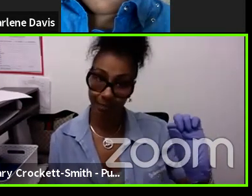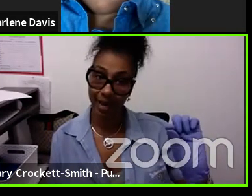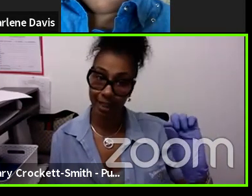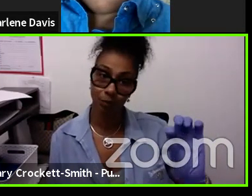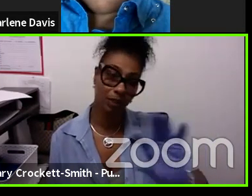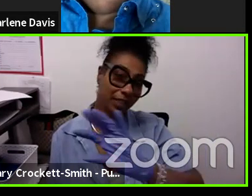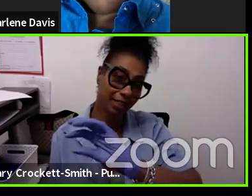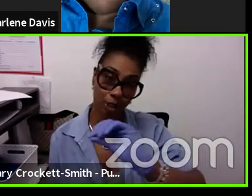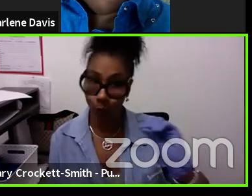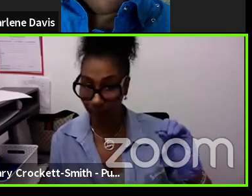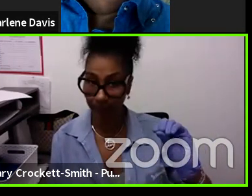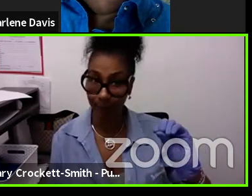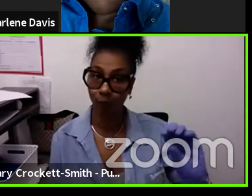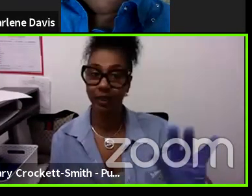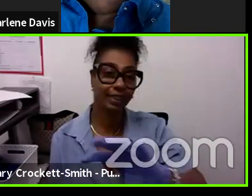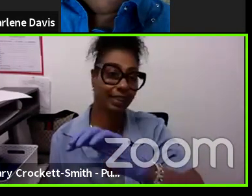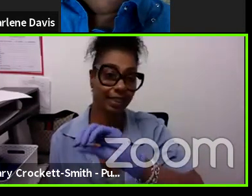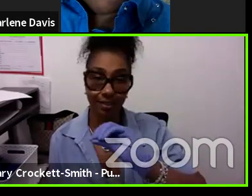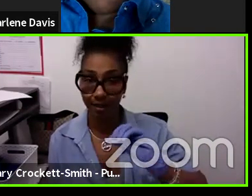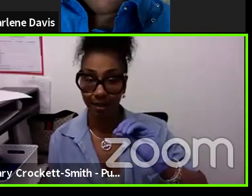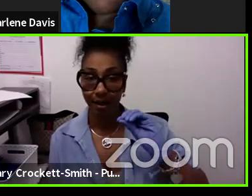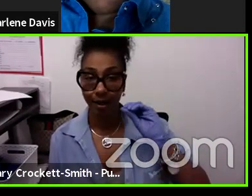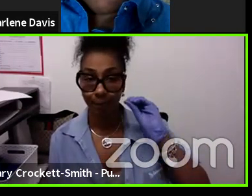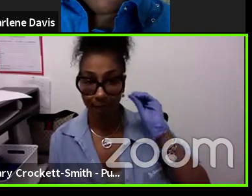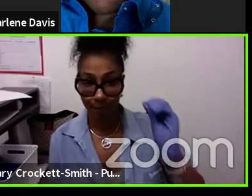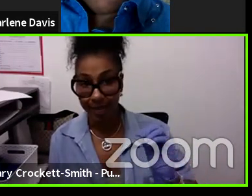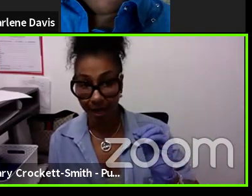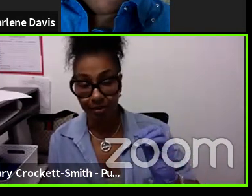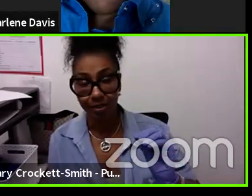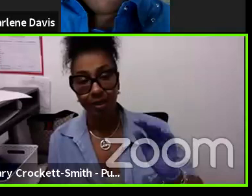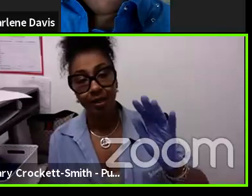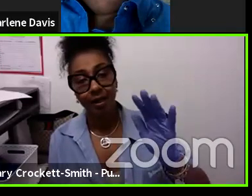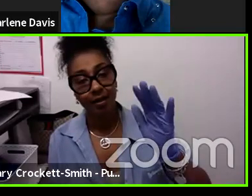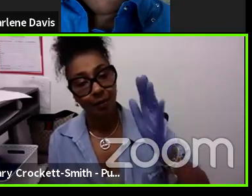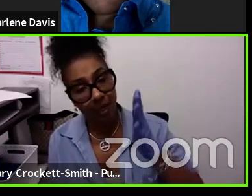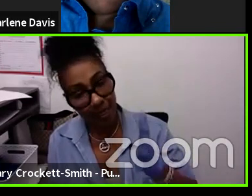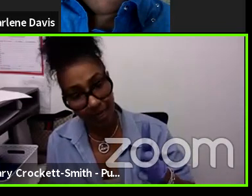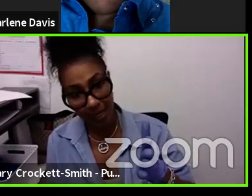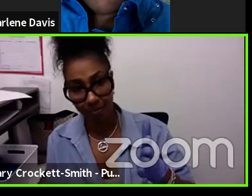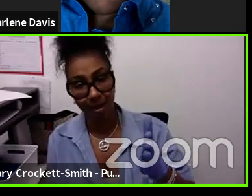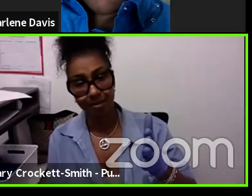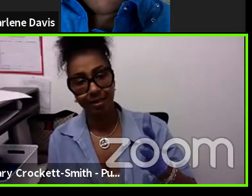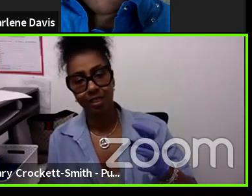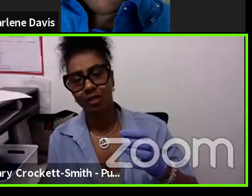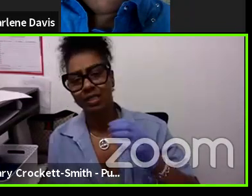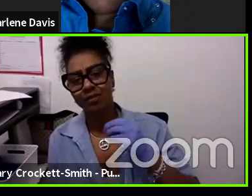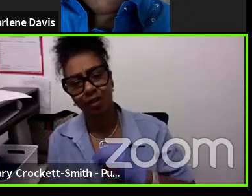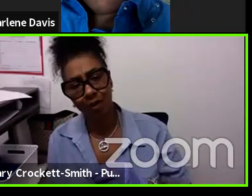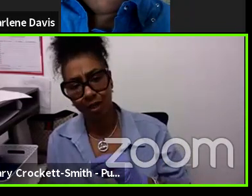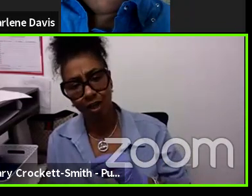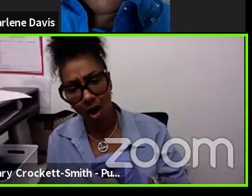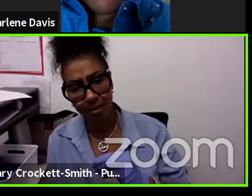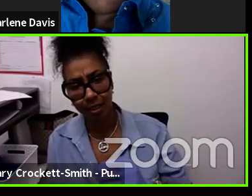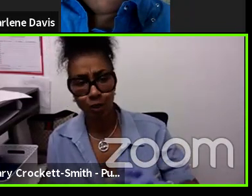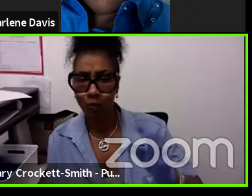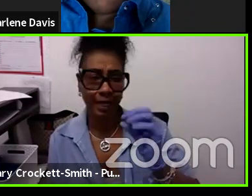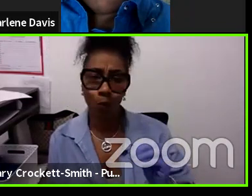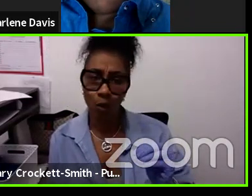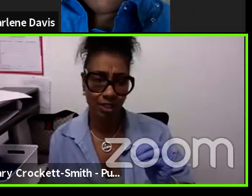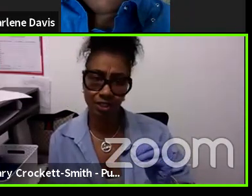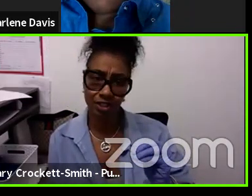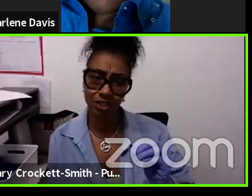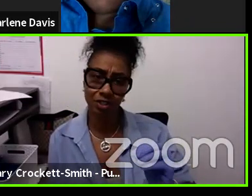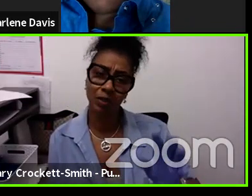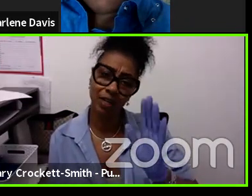couldn't get to masks, we couldn't get to toilet paper, we couldn't get into paper towels. The eating process is very costly because we